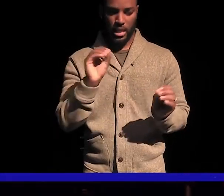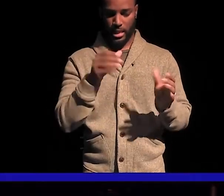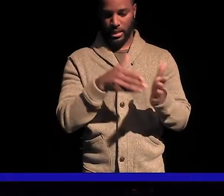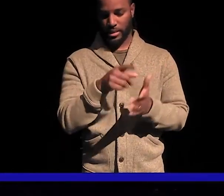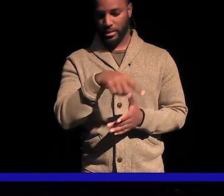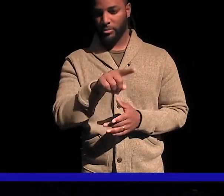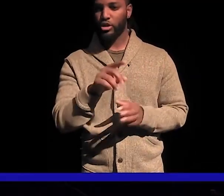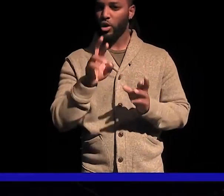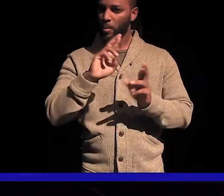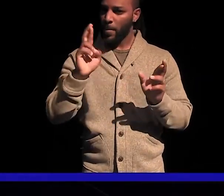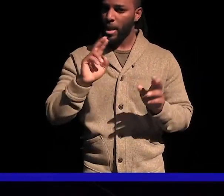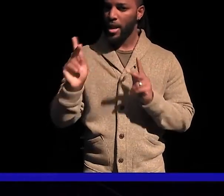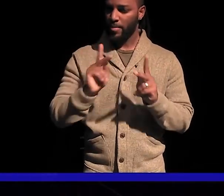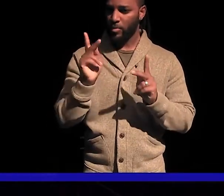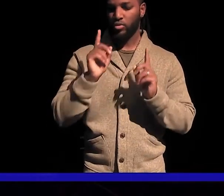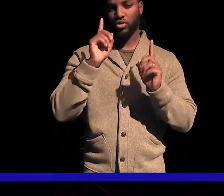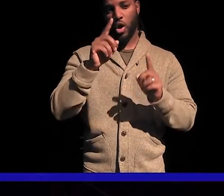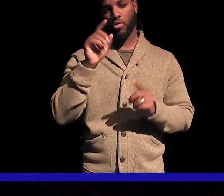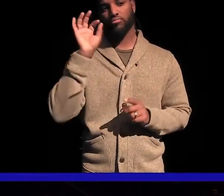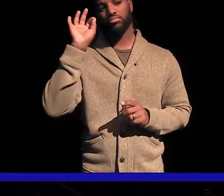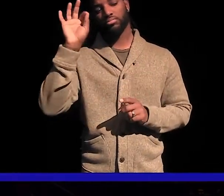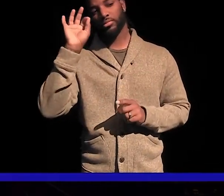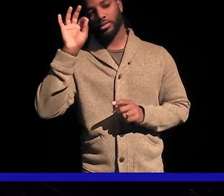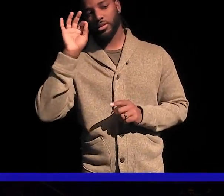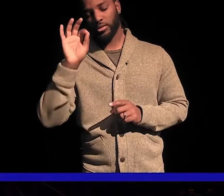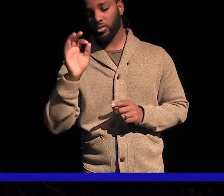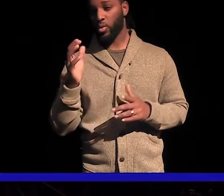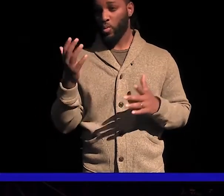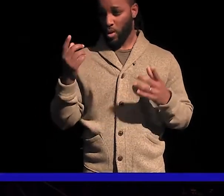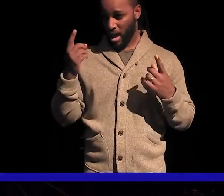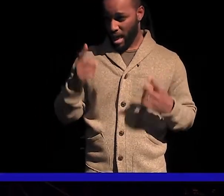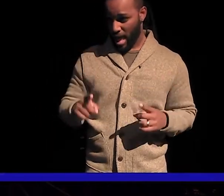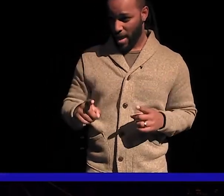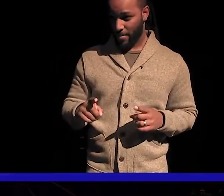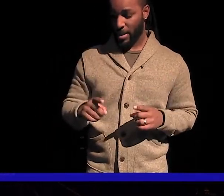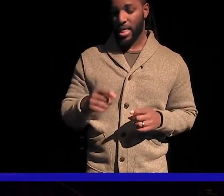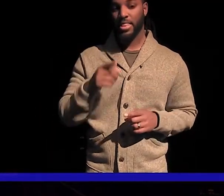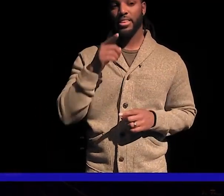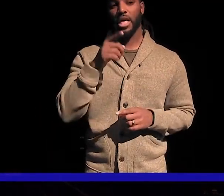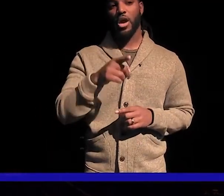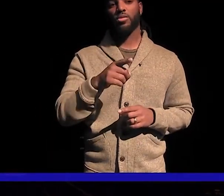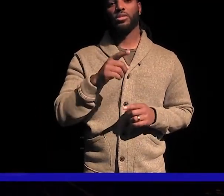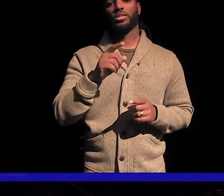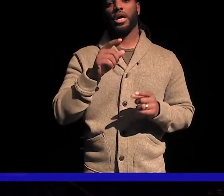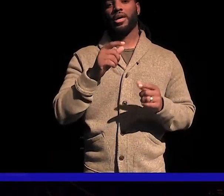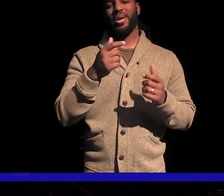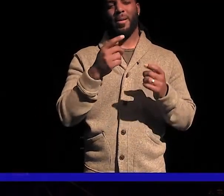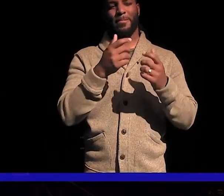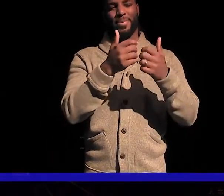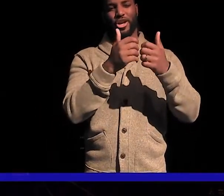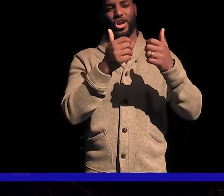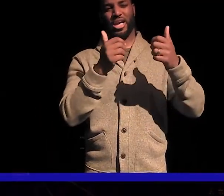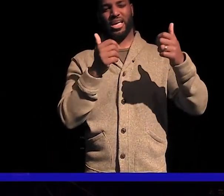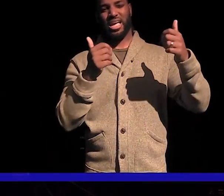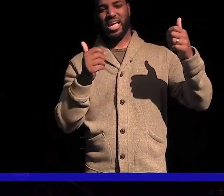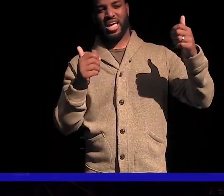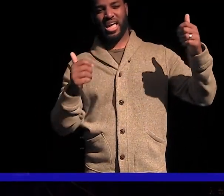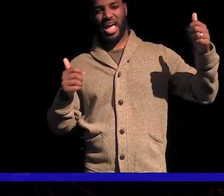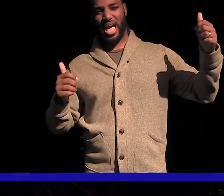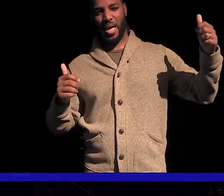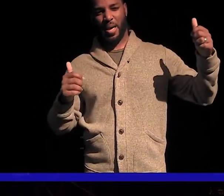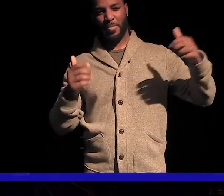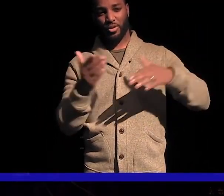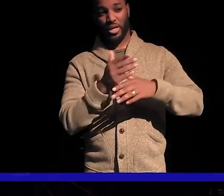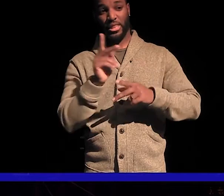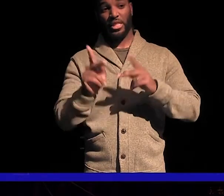people for the work of the ministry. And what ended up happening is that there was a greater and greater gap between the people that actually